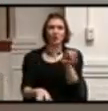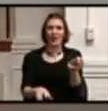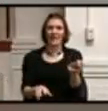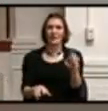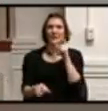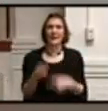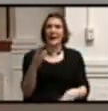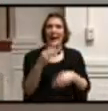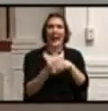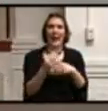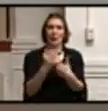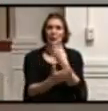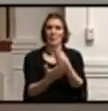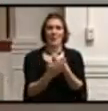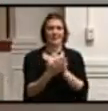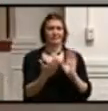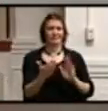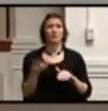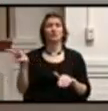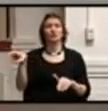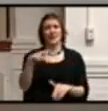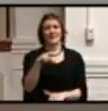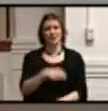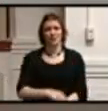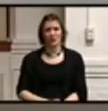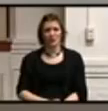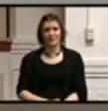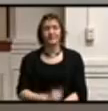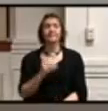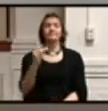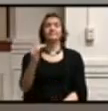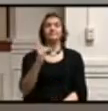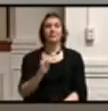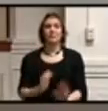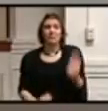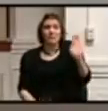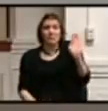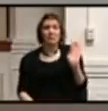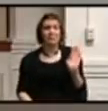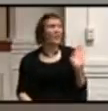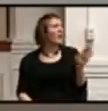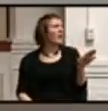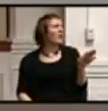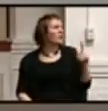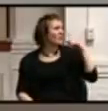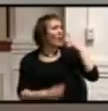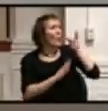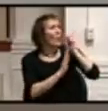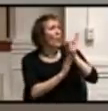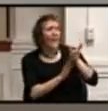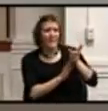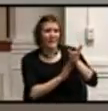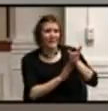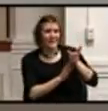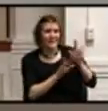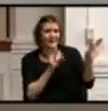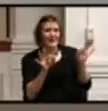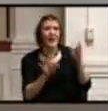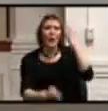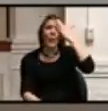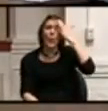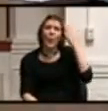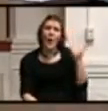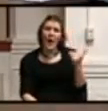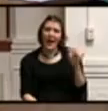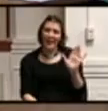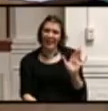the capital fund for the most part. You can also see, John, that... Can you just take a moment to explain why that was the